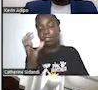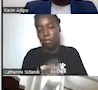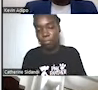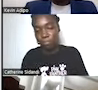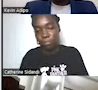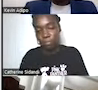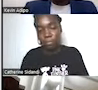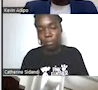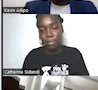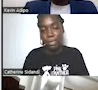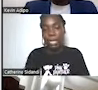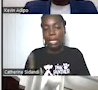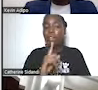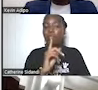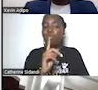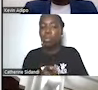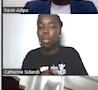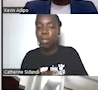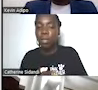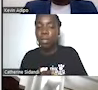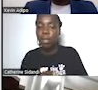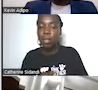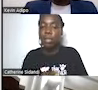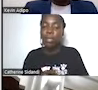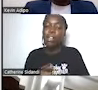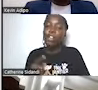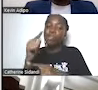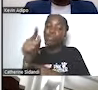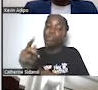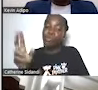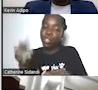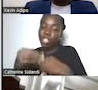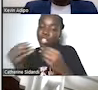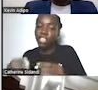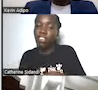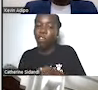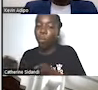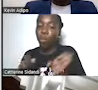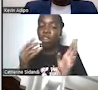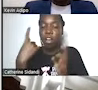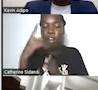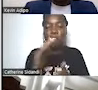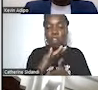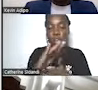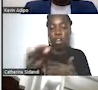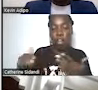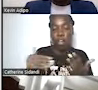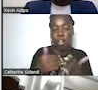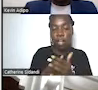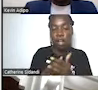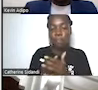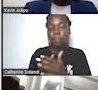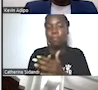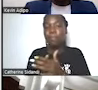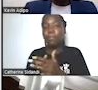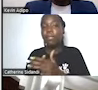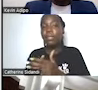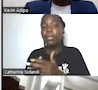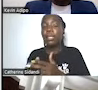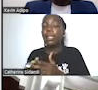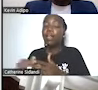So we are guided by that law, giving us the chance, giving us everything, giving us all the opportunity to get